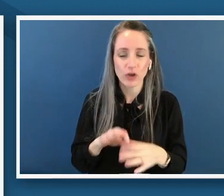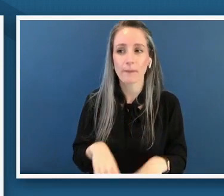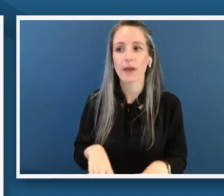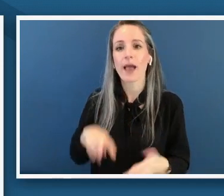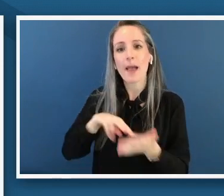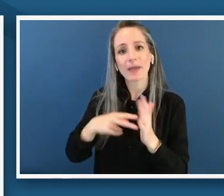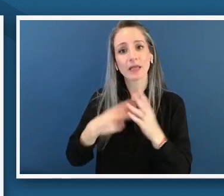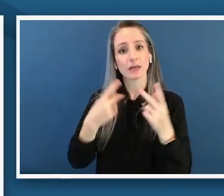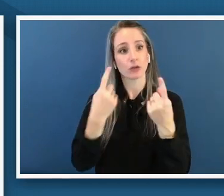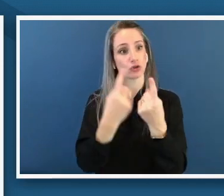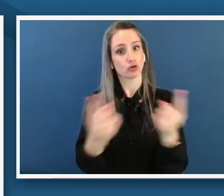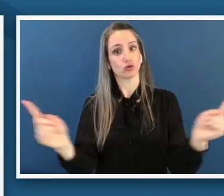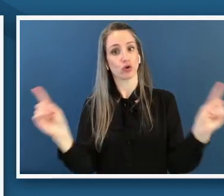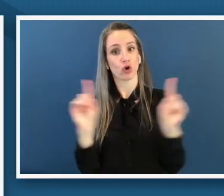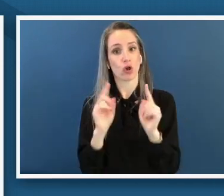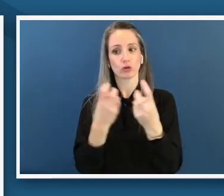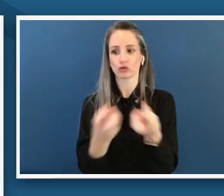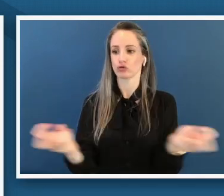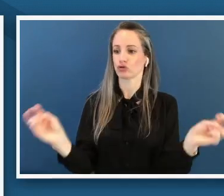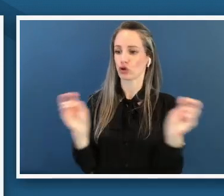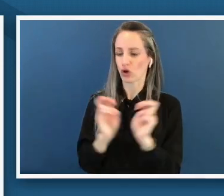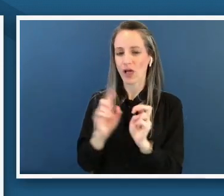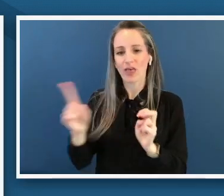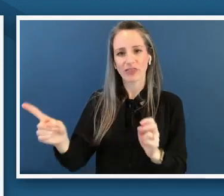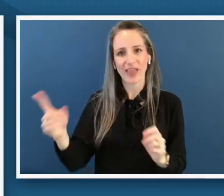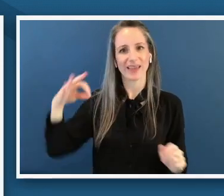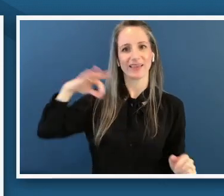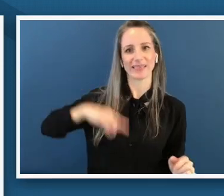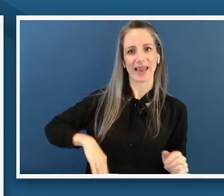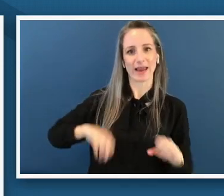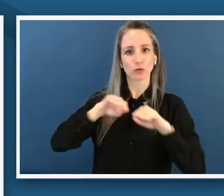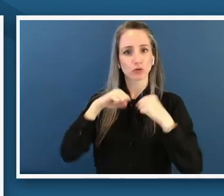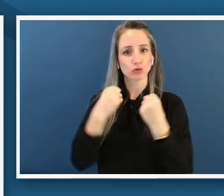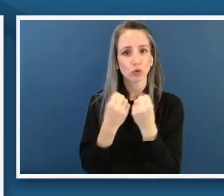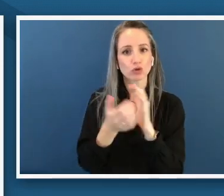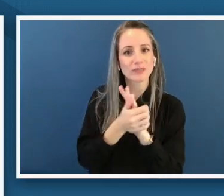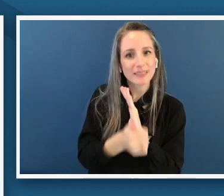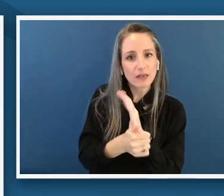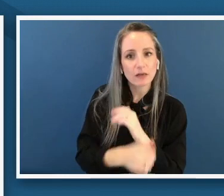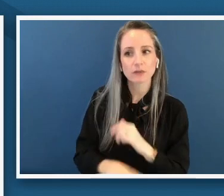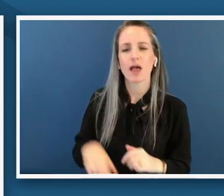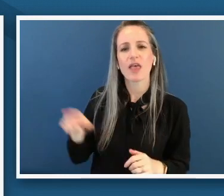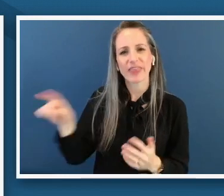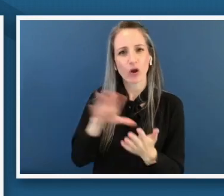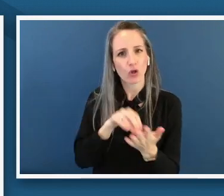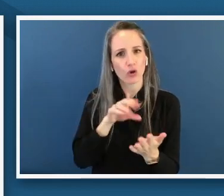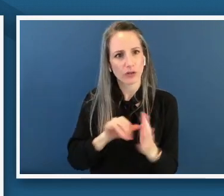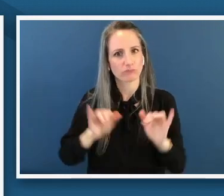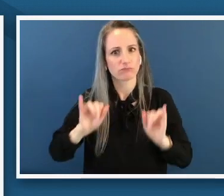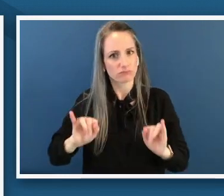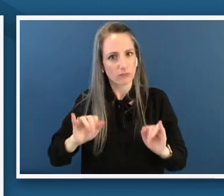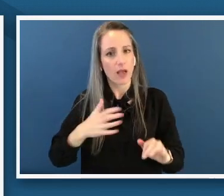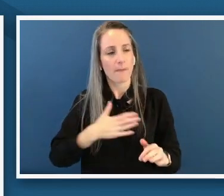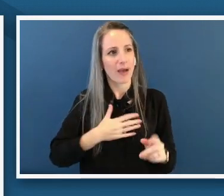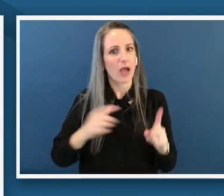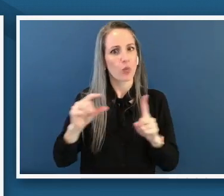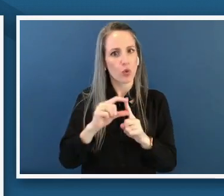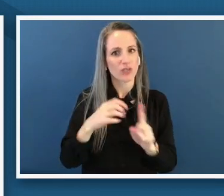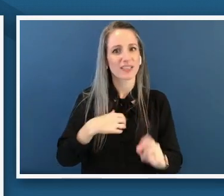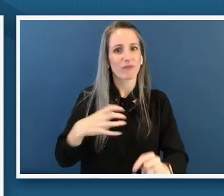skills around each other, right? How their words have power and the effects their words have on their classmates as